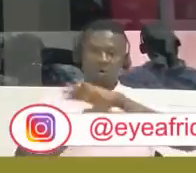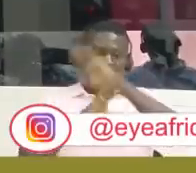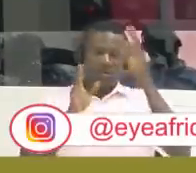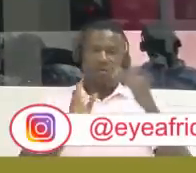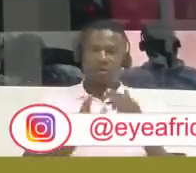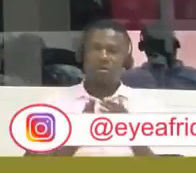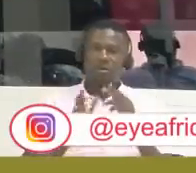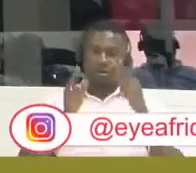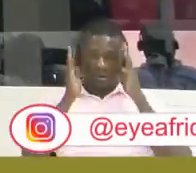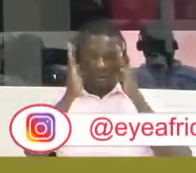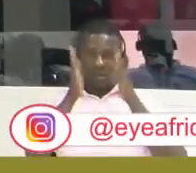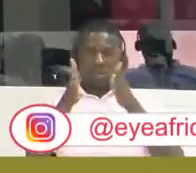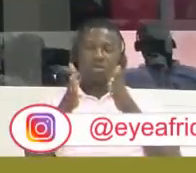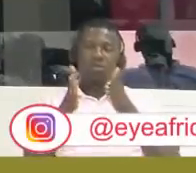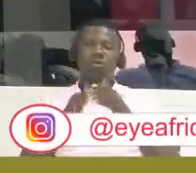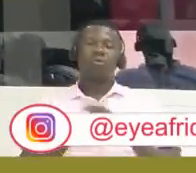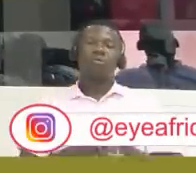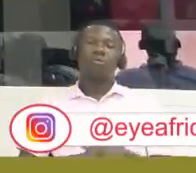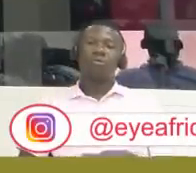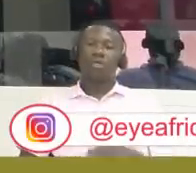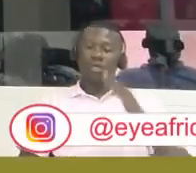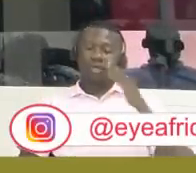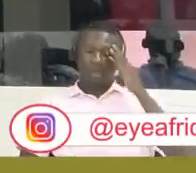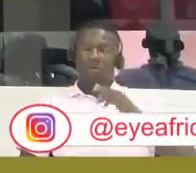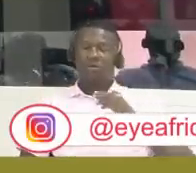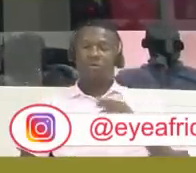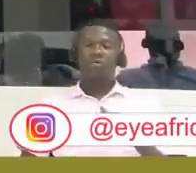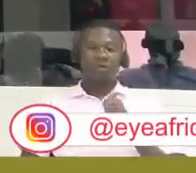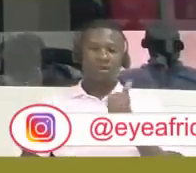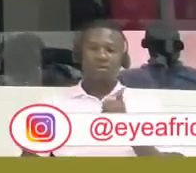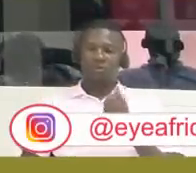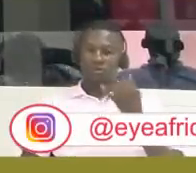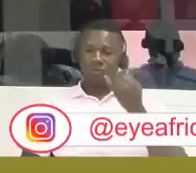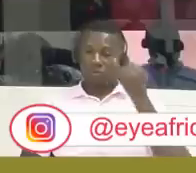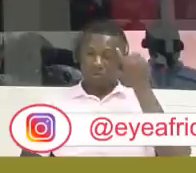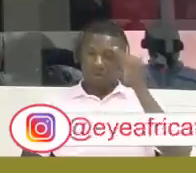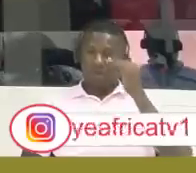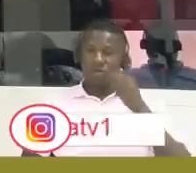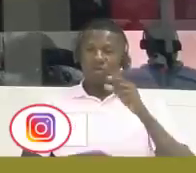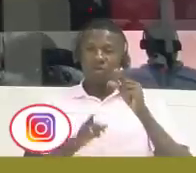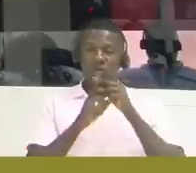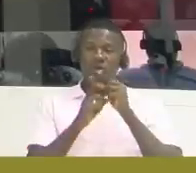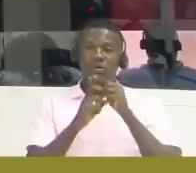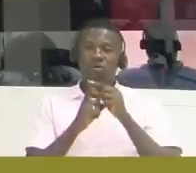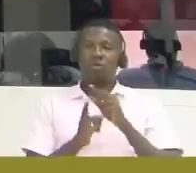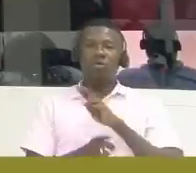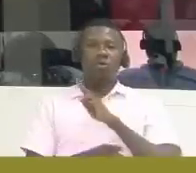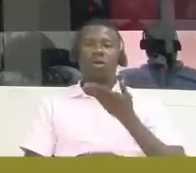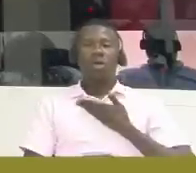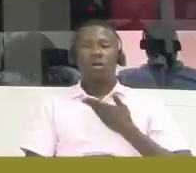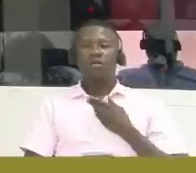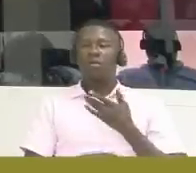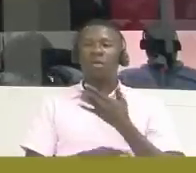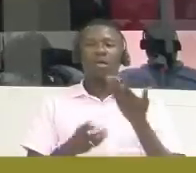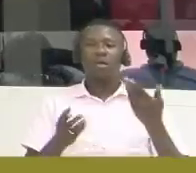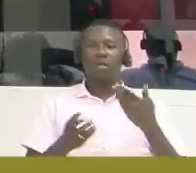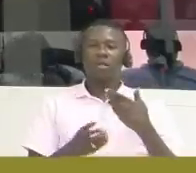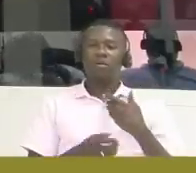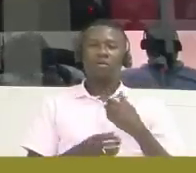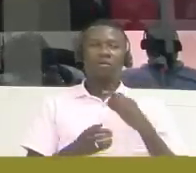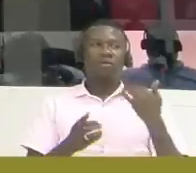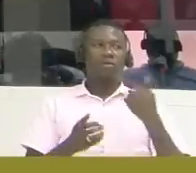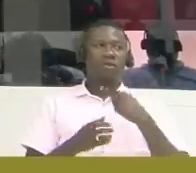Thank you very much indeed, for those wise words. We don't have any further proceeding,